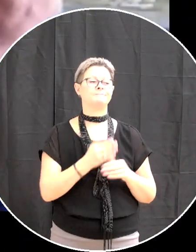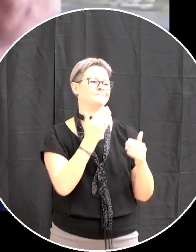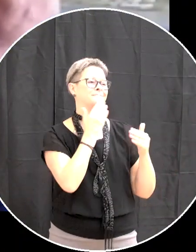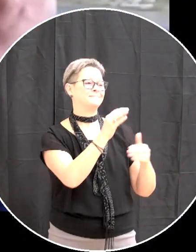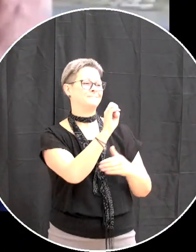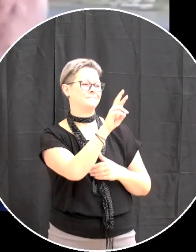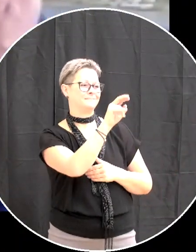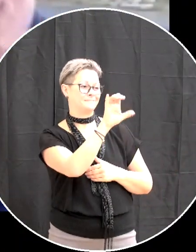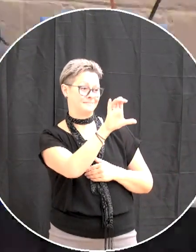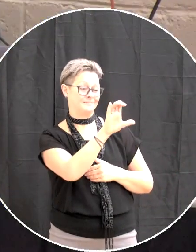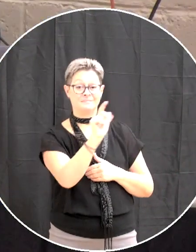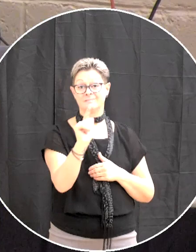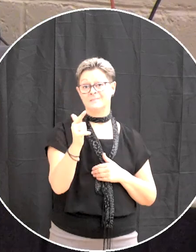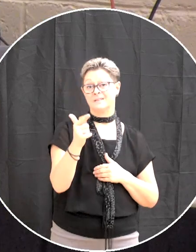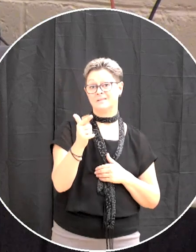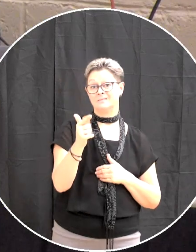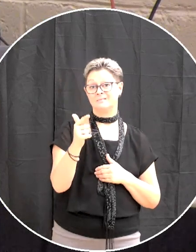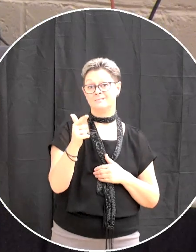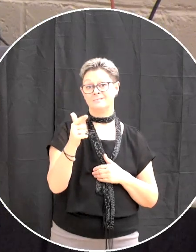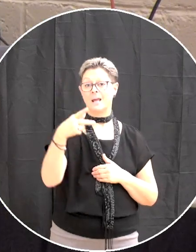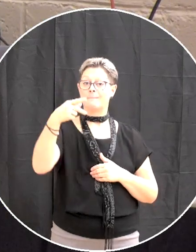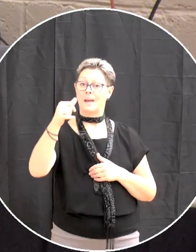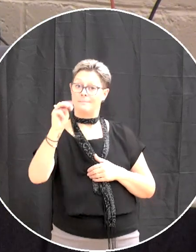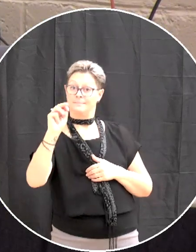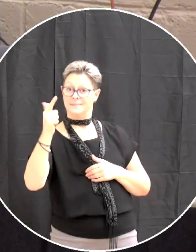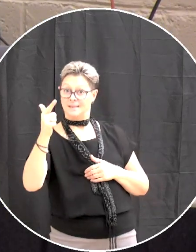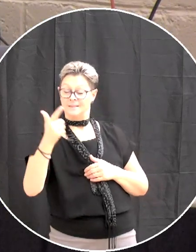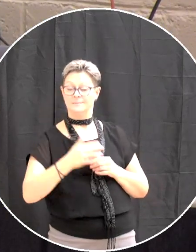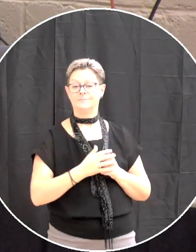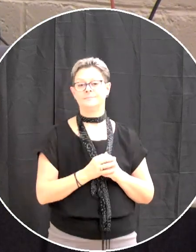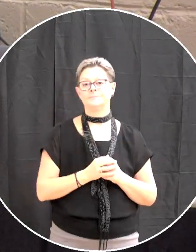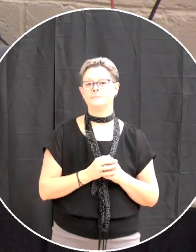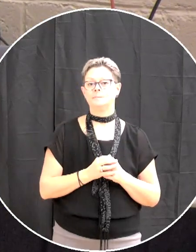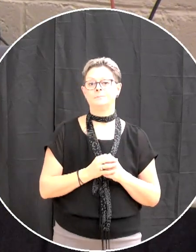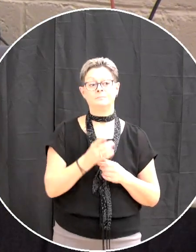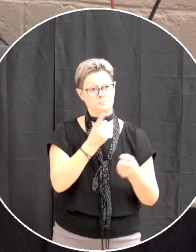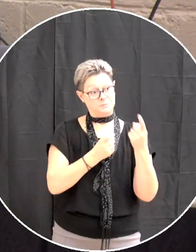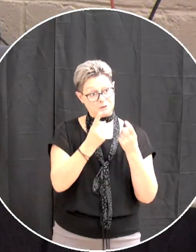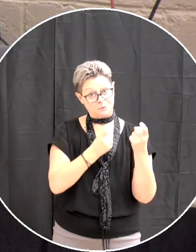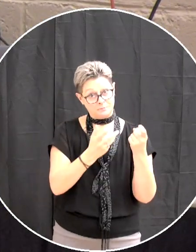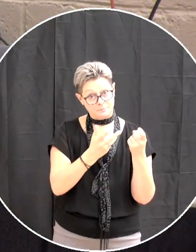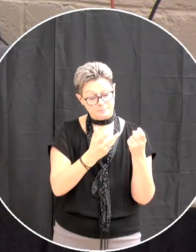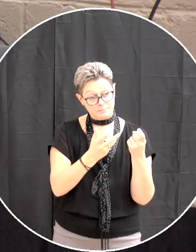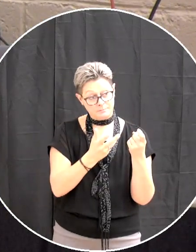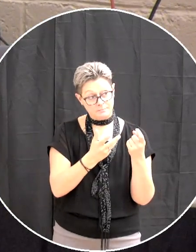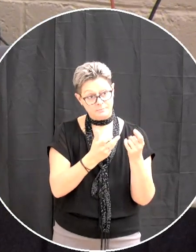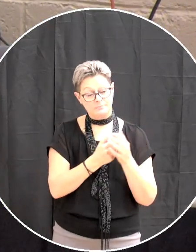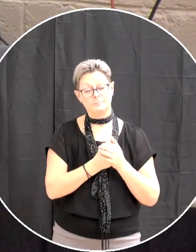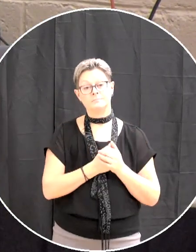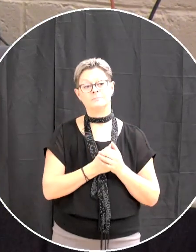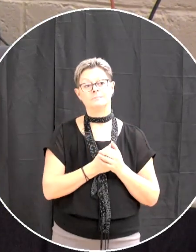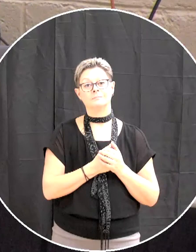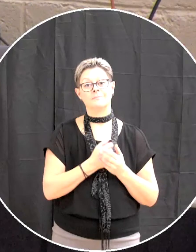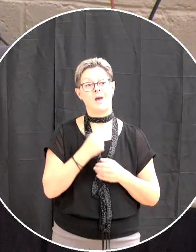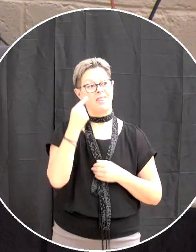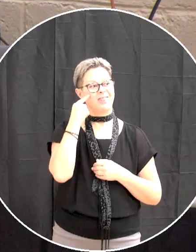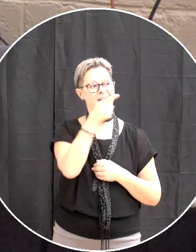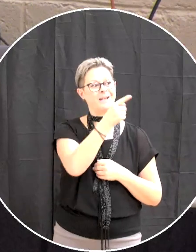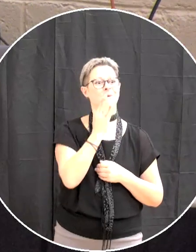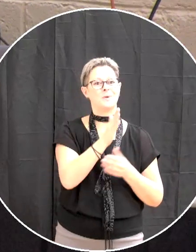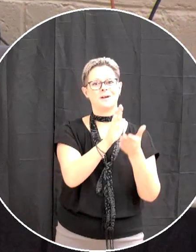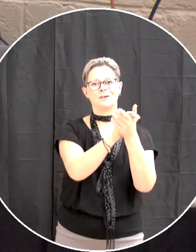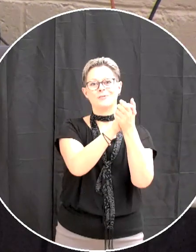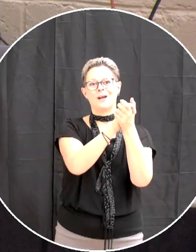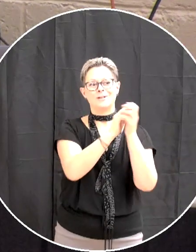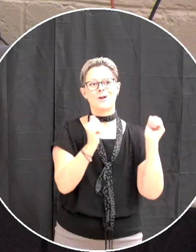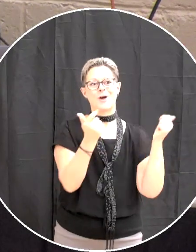Can I get a seconder? Seconded by Pam. Any questions? I thought he was going to congratulate all the